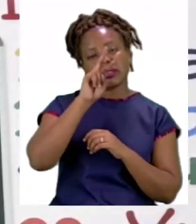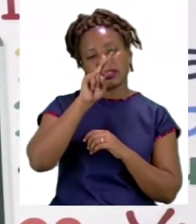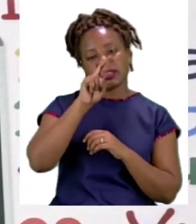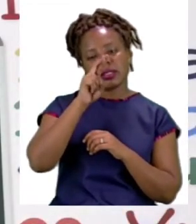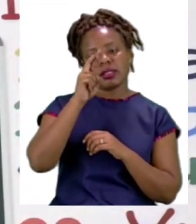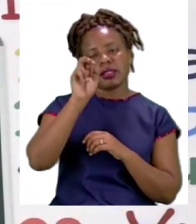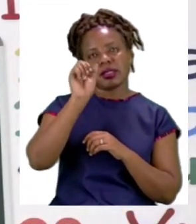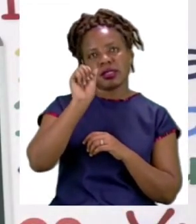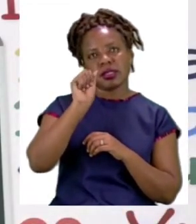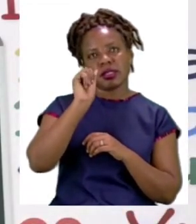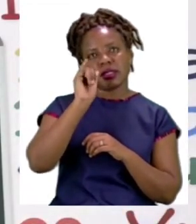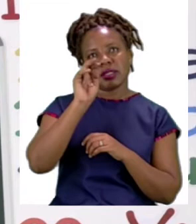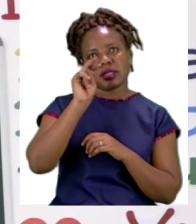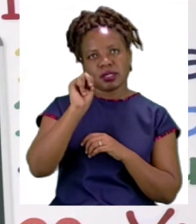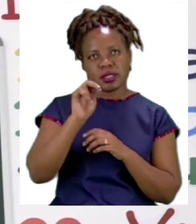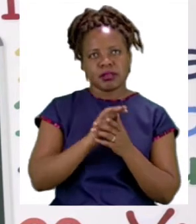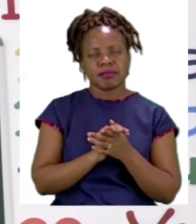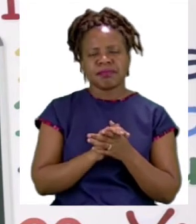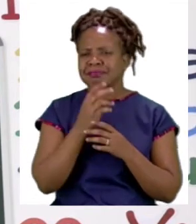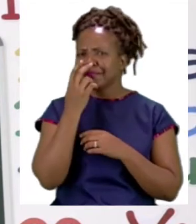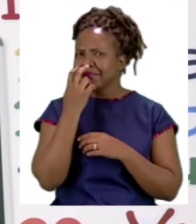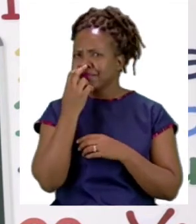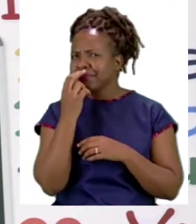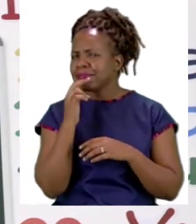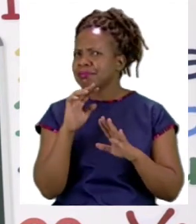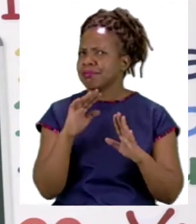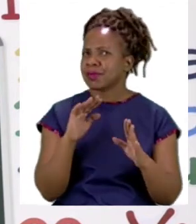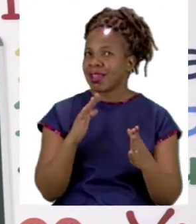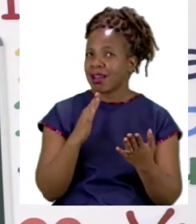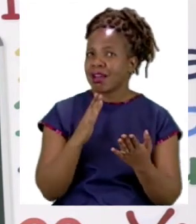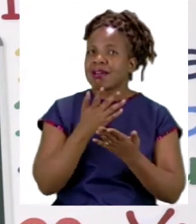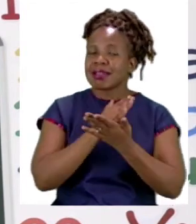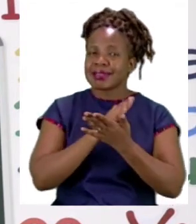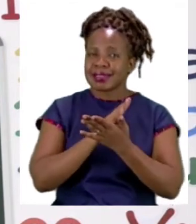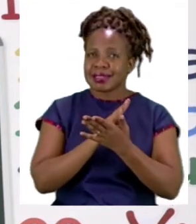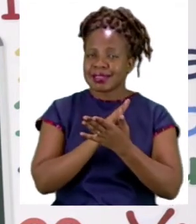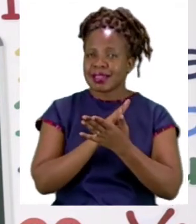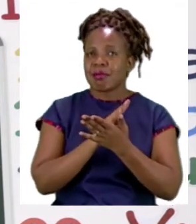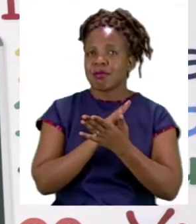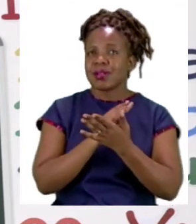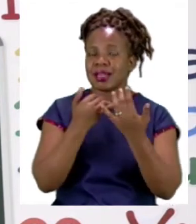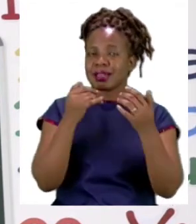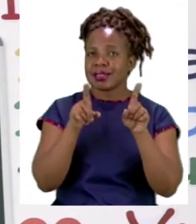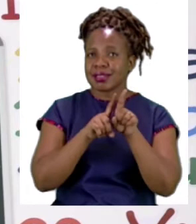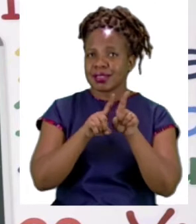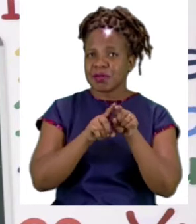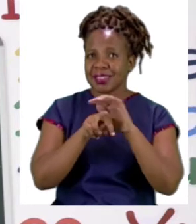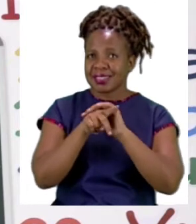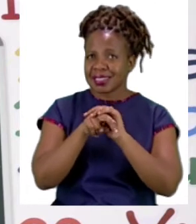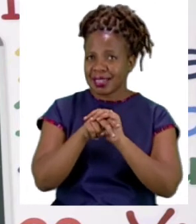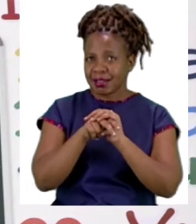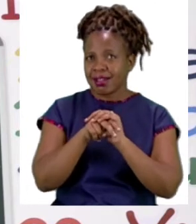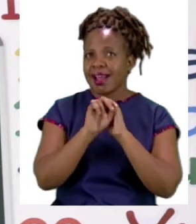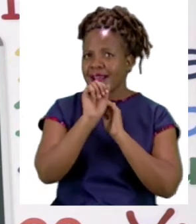fun thing about a crossword puzzle is that the words or the letters are already there. They are there for us. So we